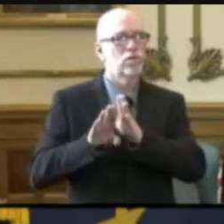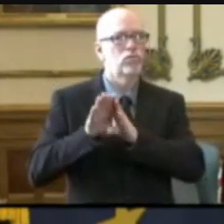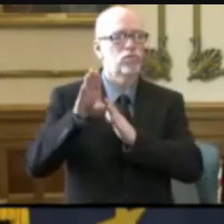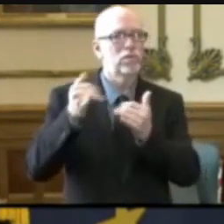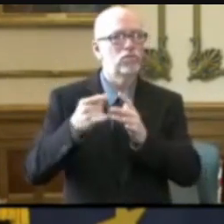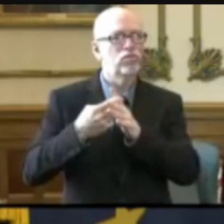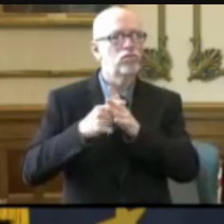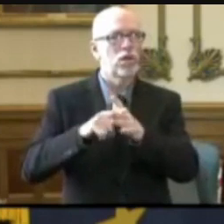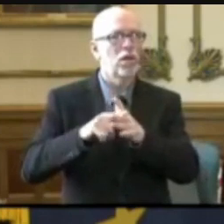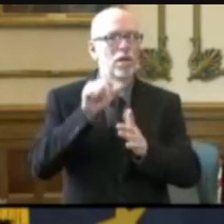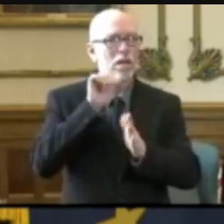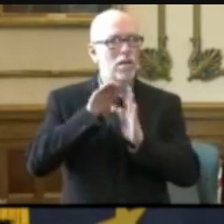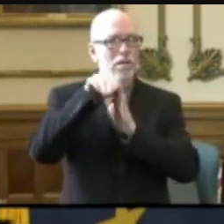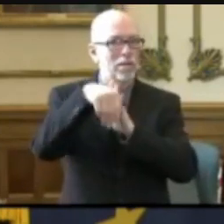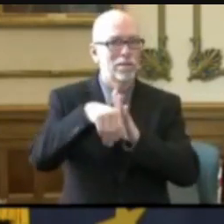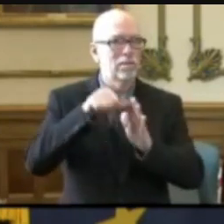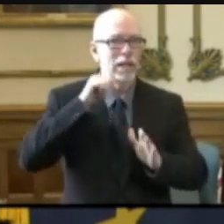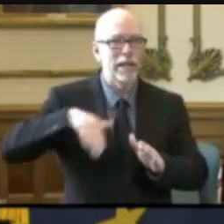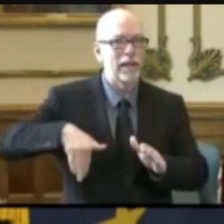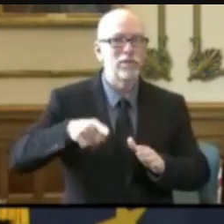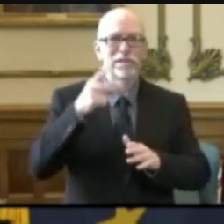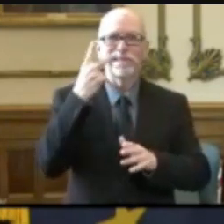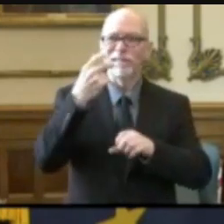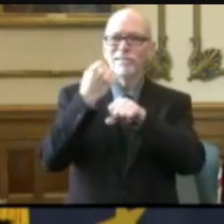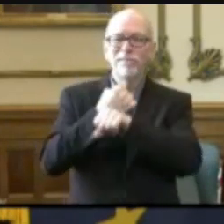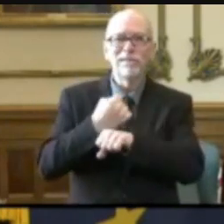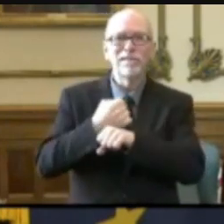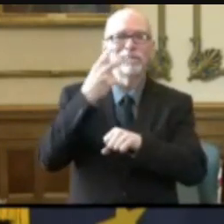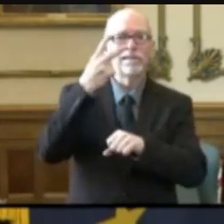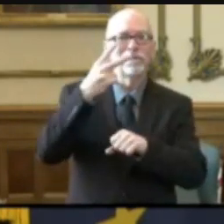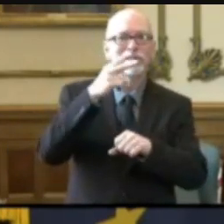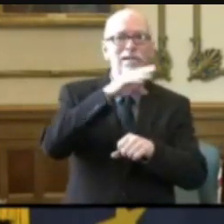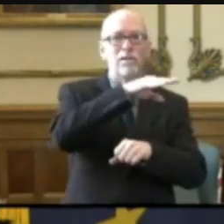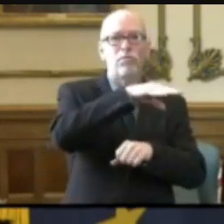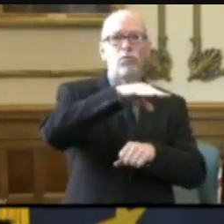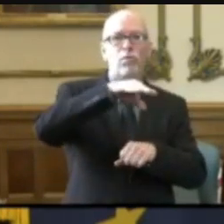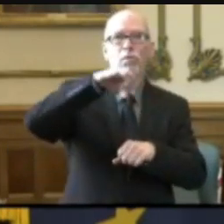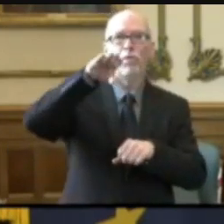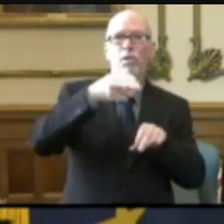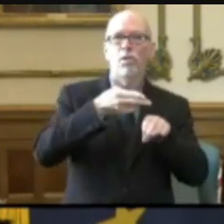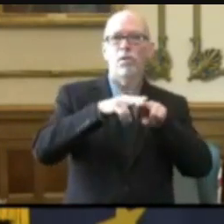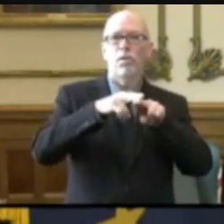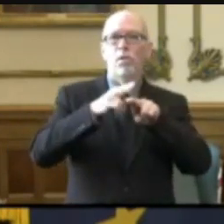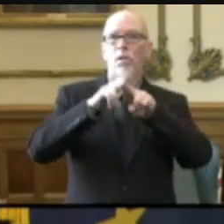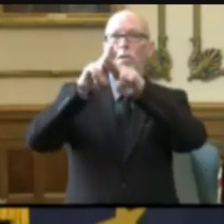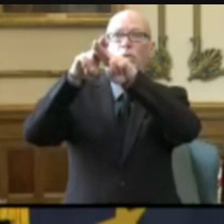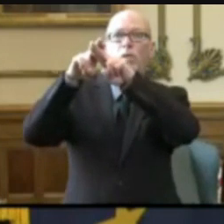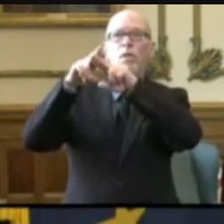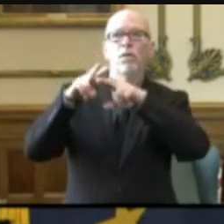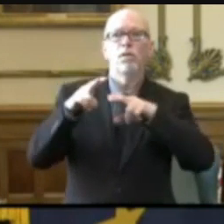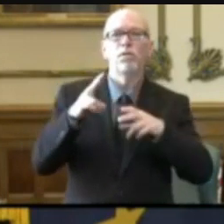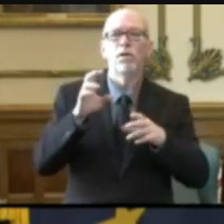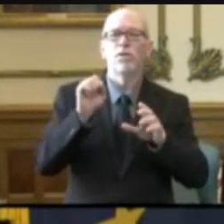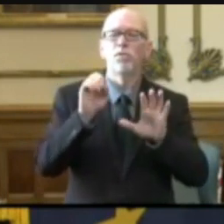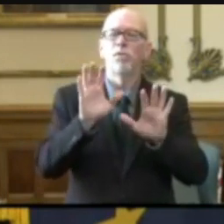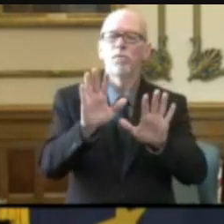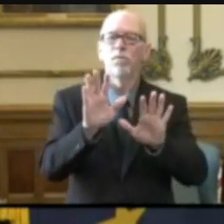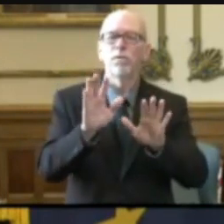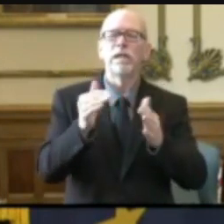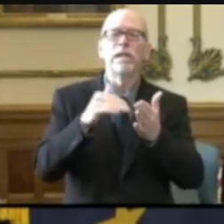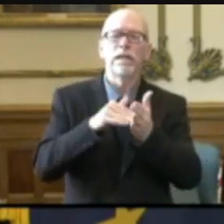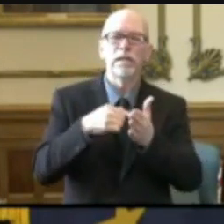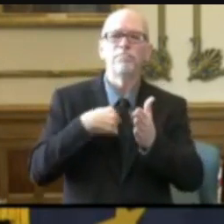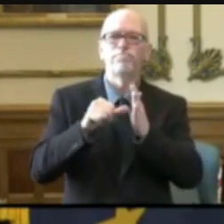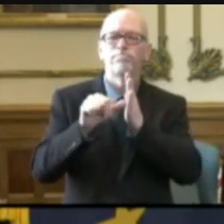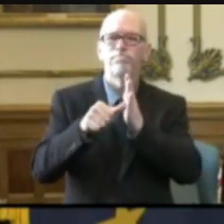you look at those charts and you look at the slope. So again, want to underscore